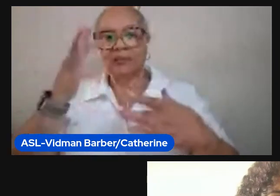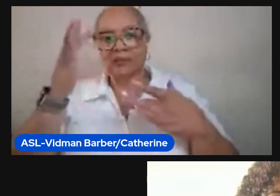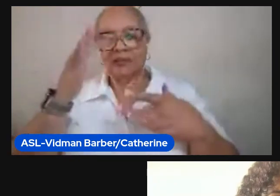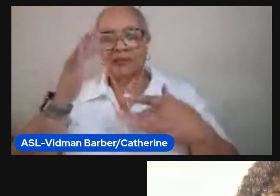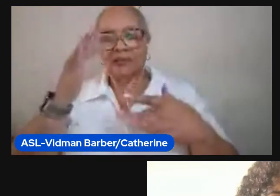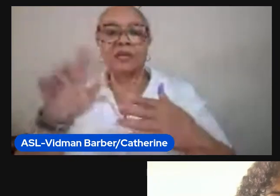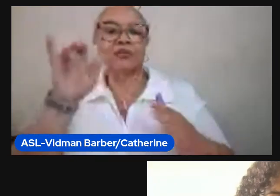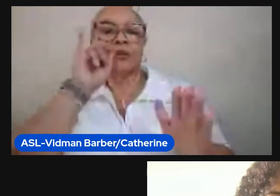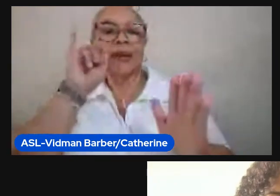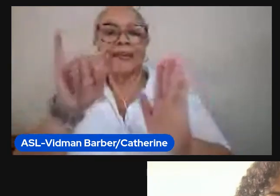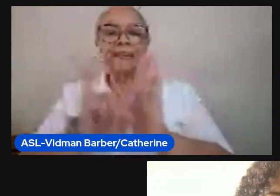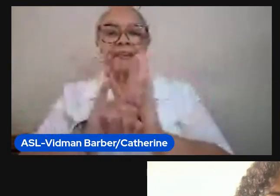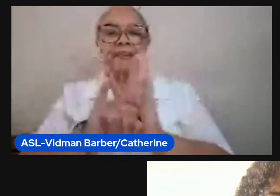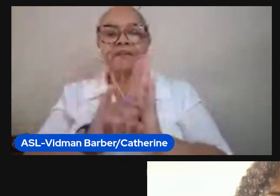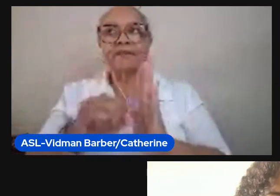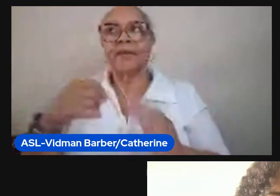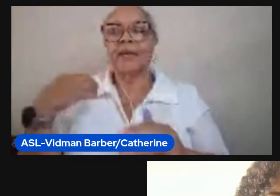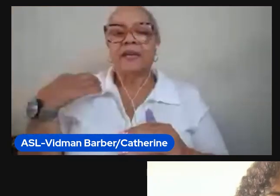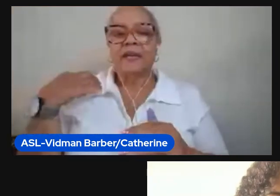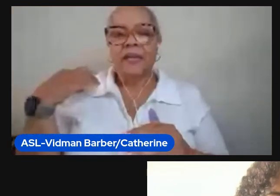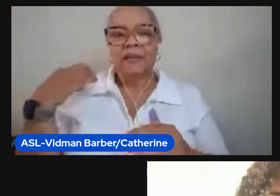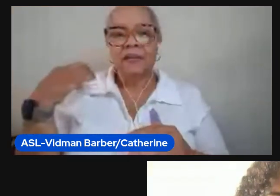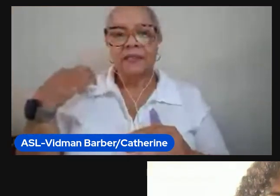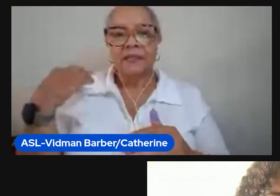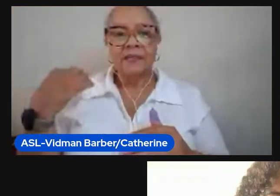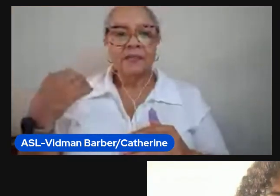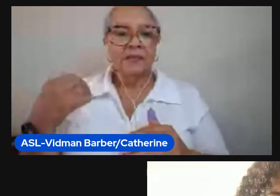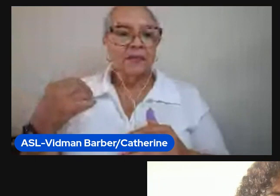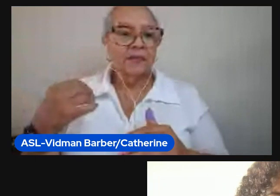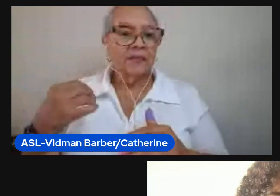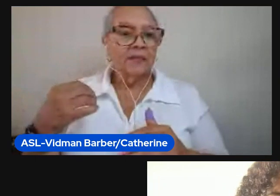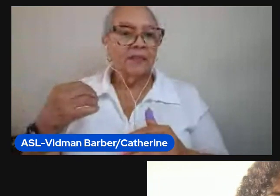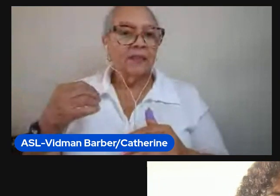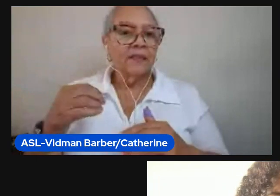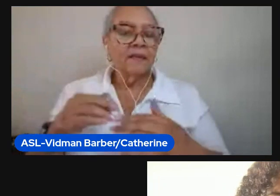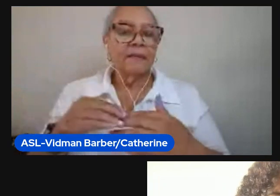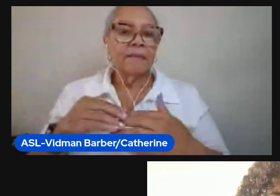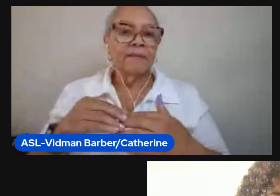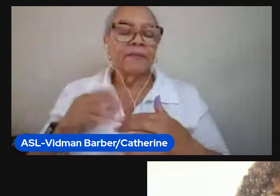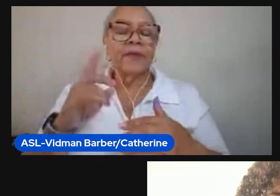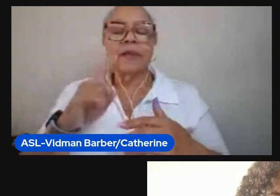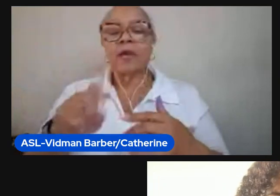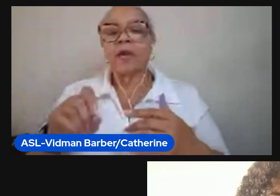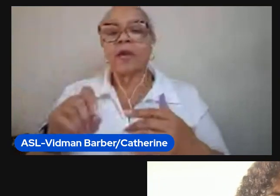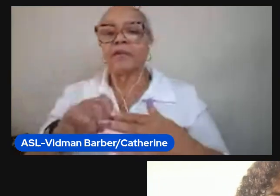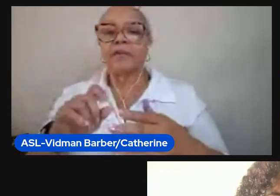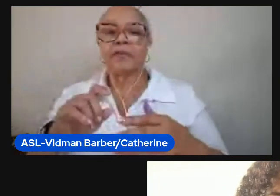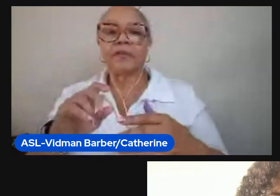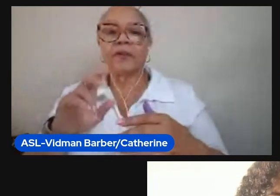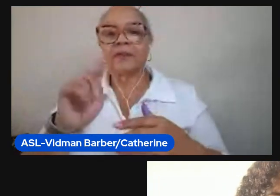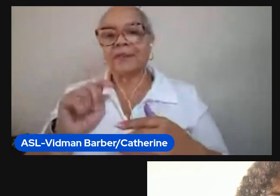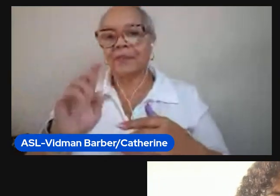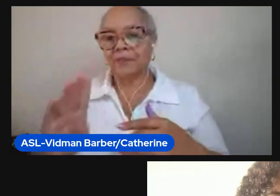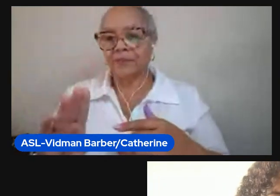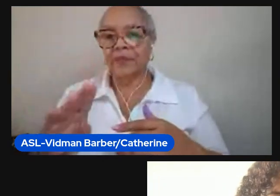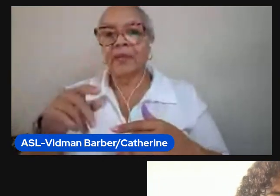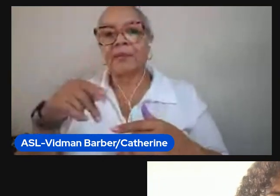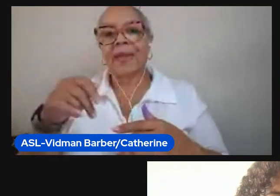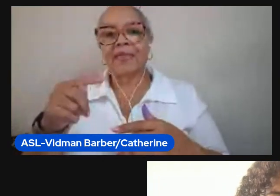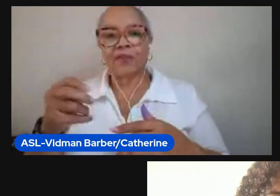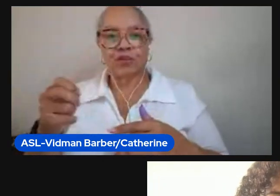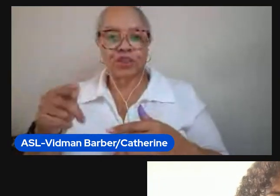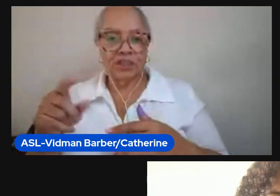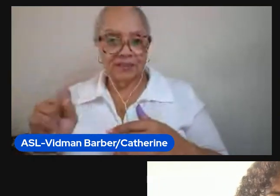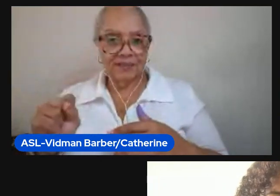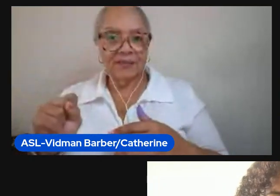identify candidate TB risk pathways and their role in TB pathogenesis. Previously, at the